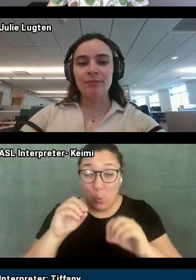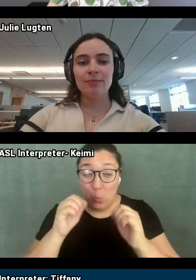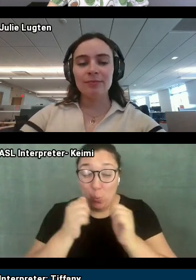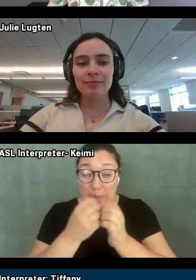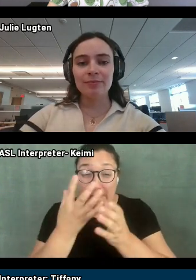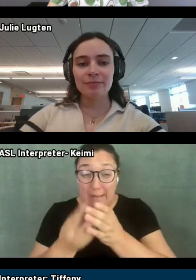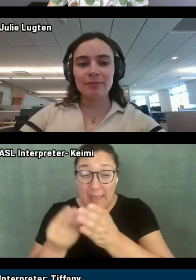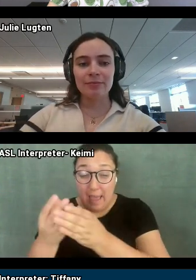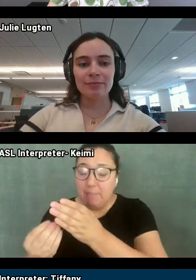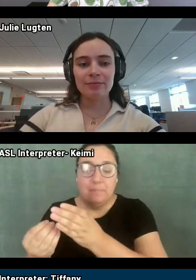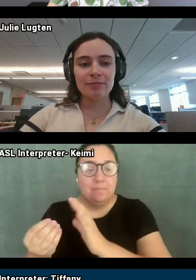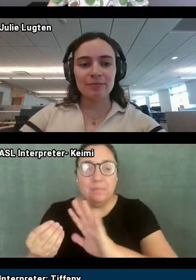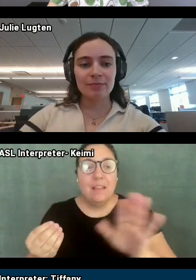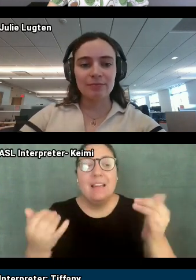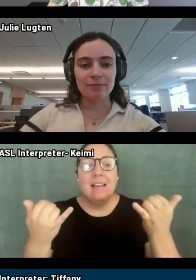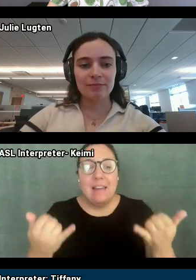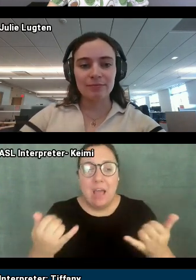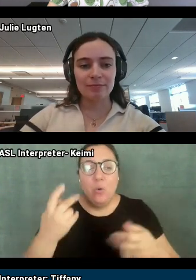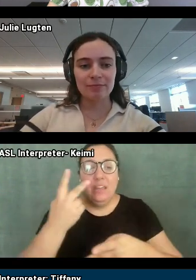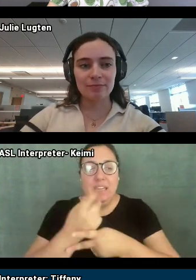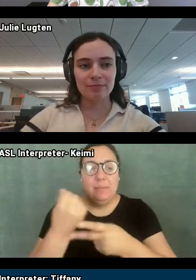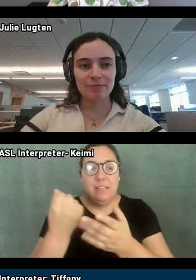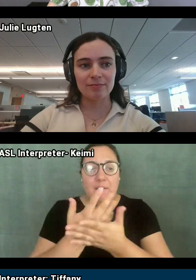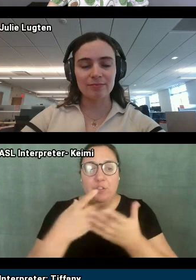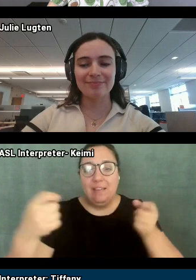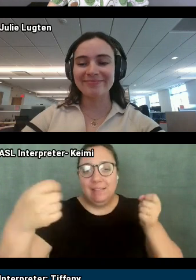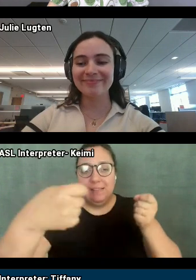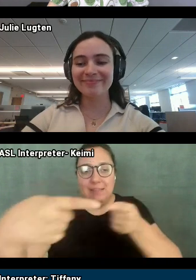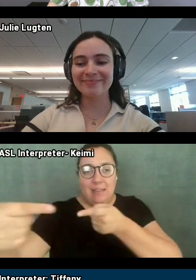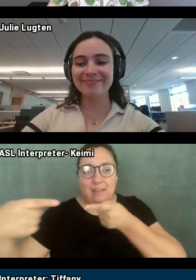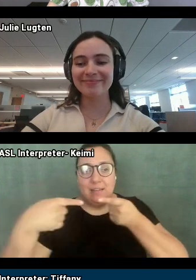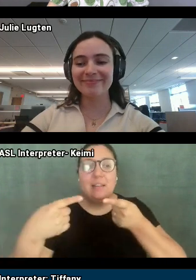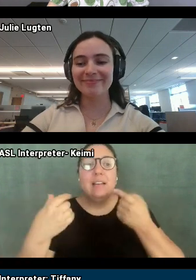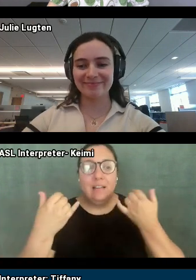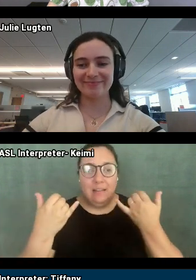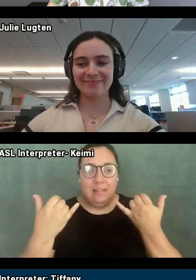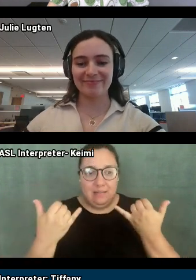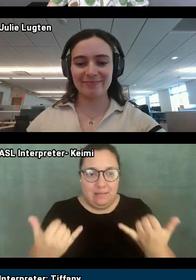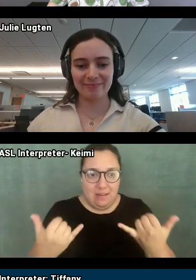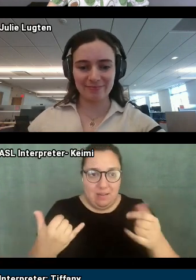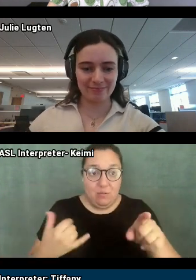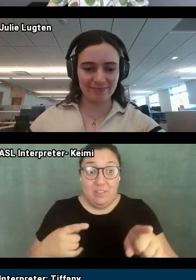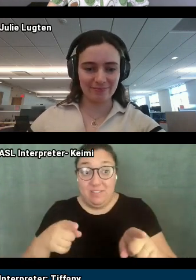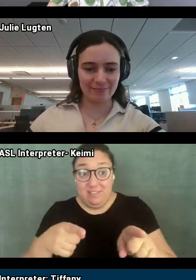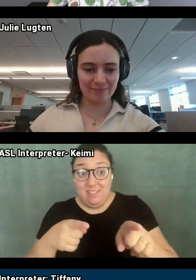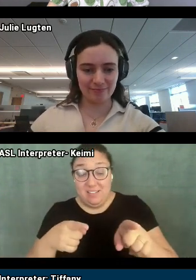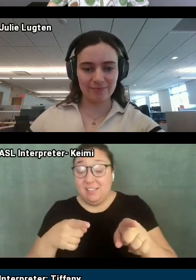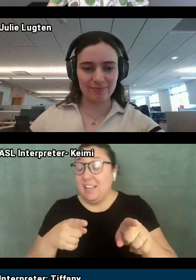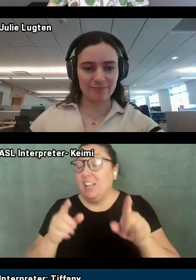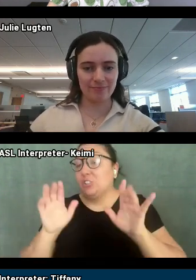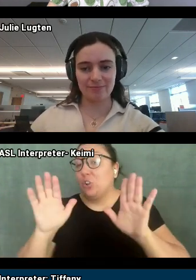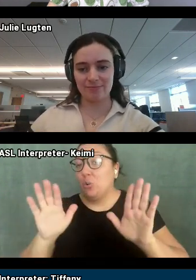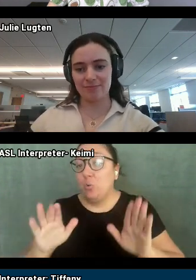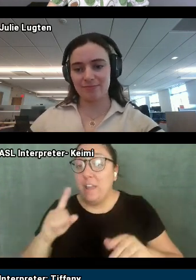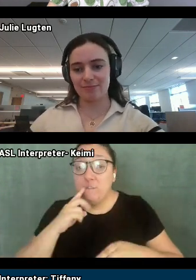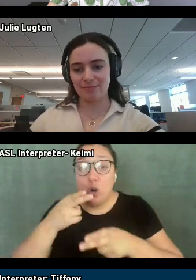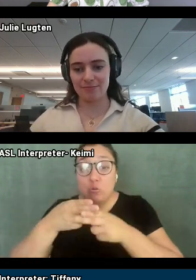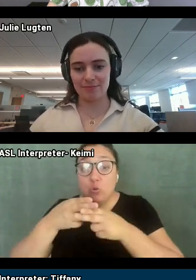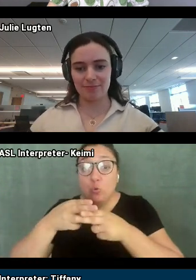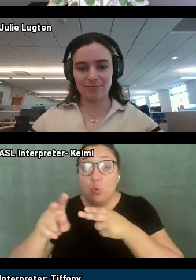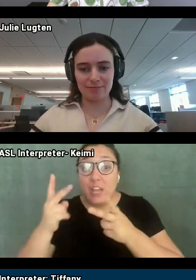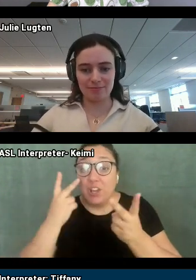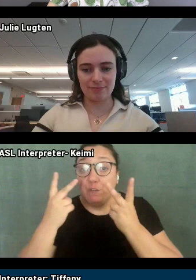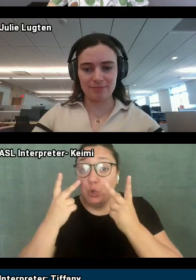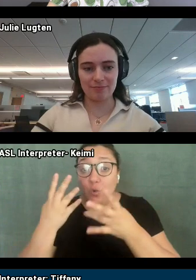across different objects. There is a new property type for that. This property is great for quick view